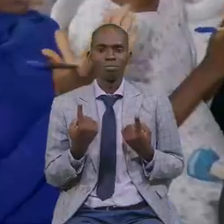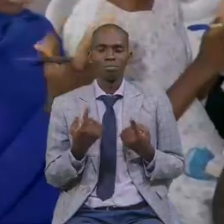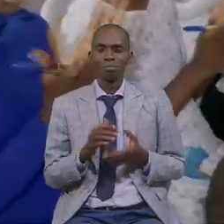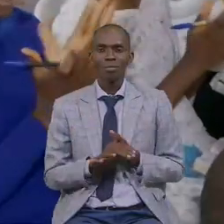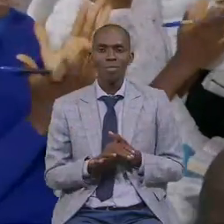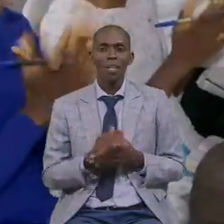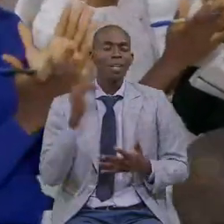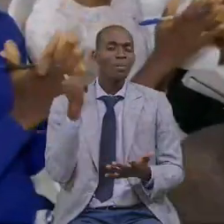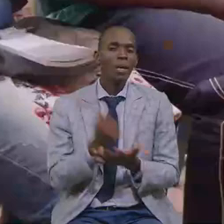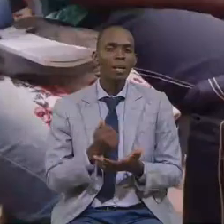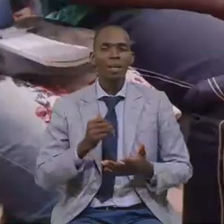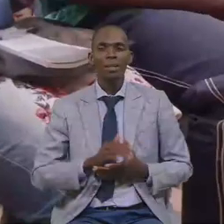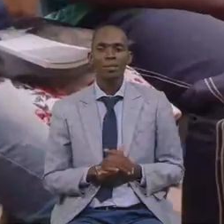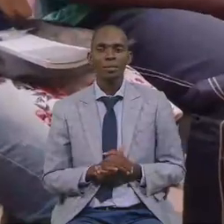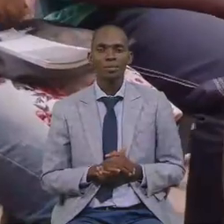Amen.